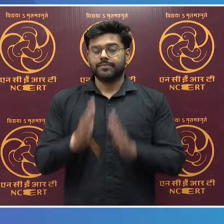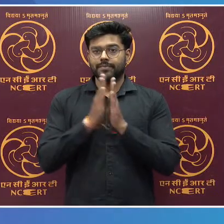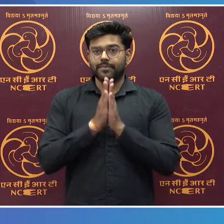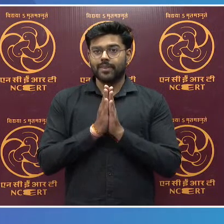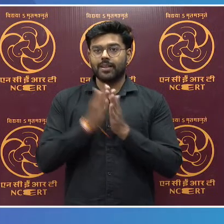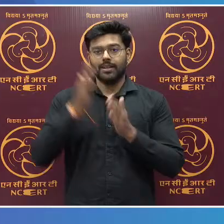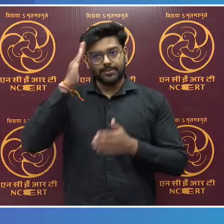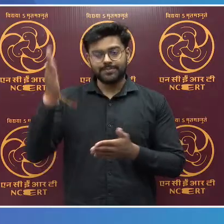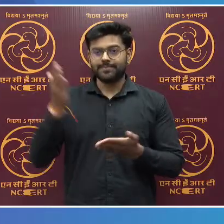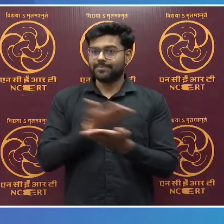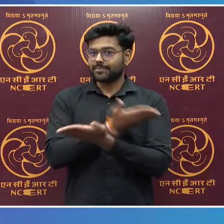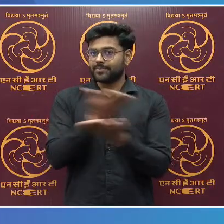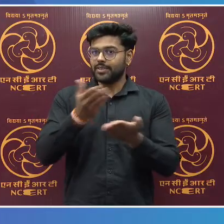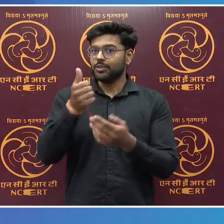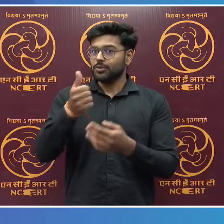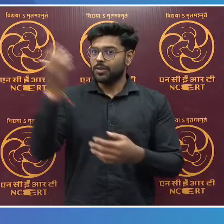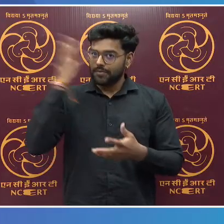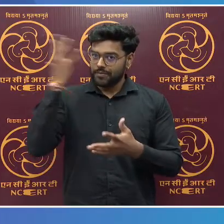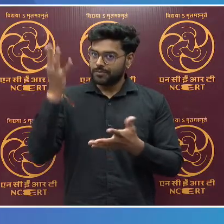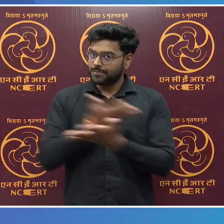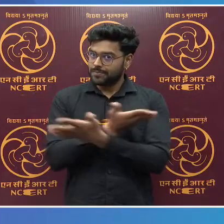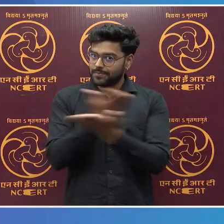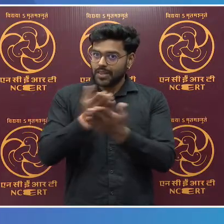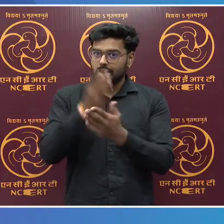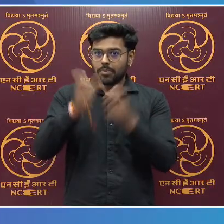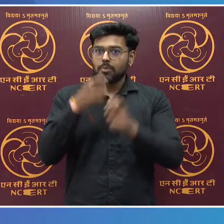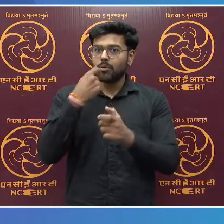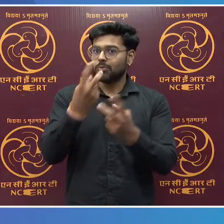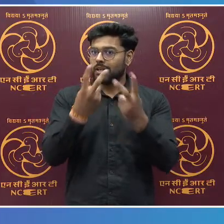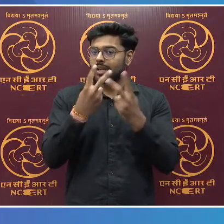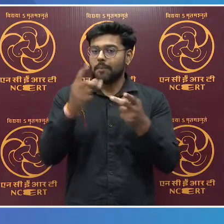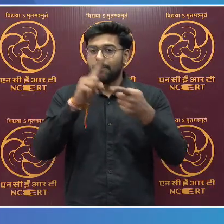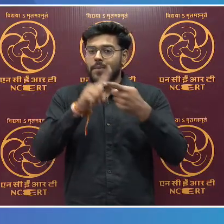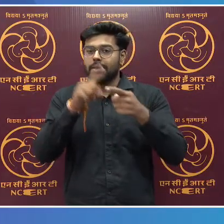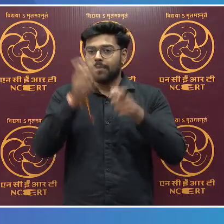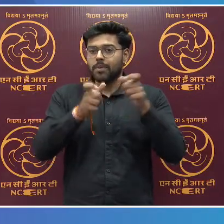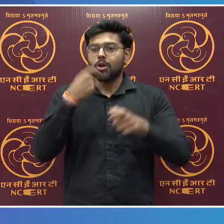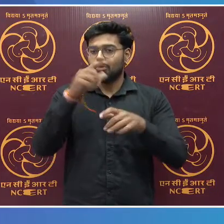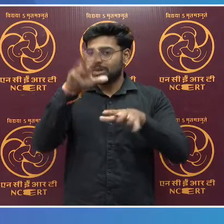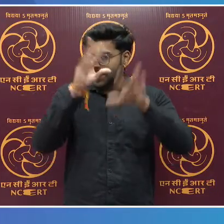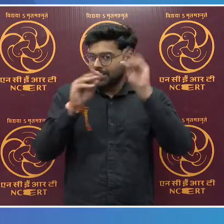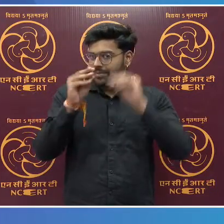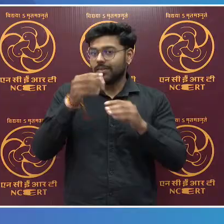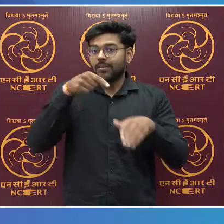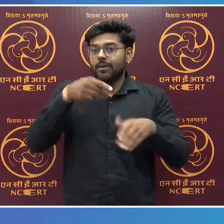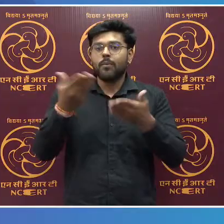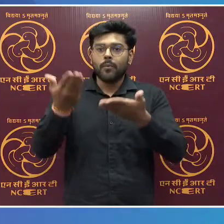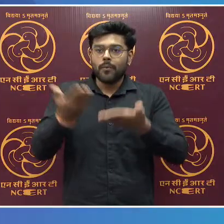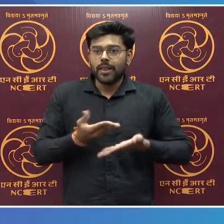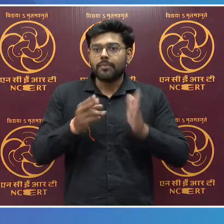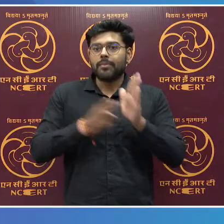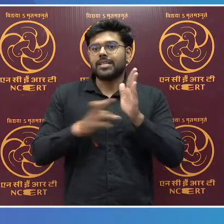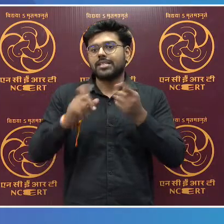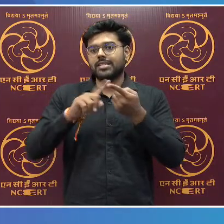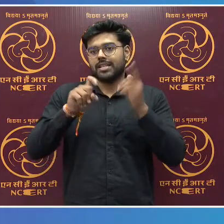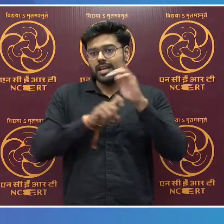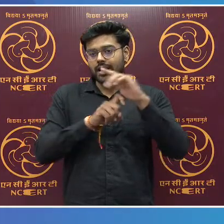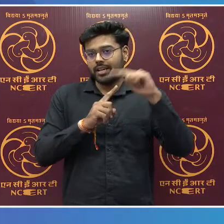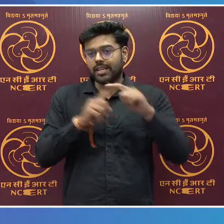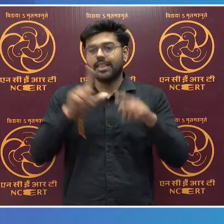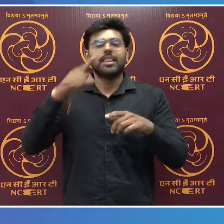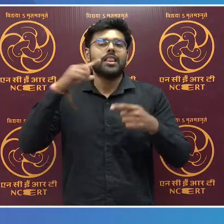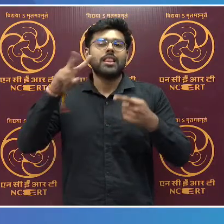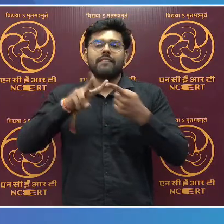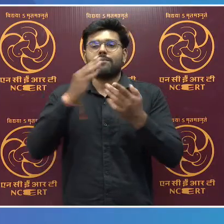Namaskar, hello and very good afternoon to all the viewers and learners. Welcome to CIET NCERT's live interactive